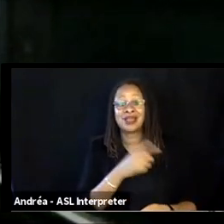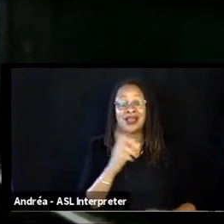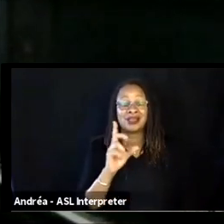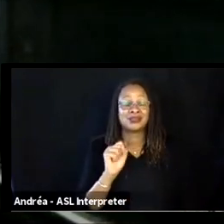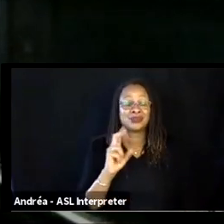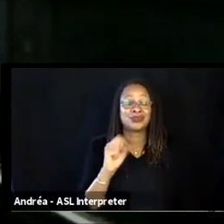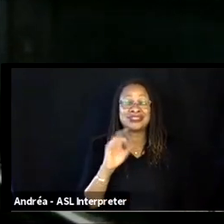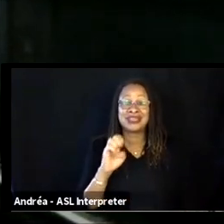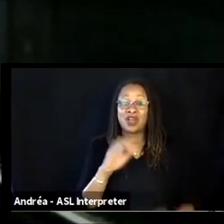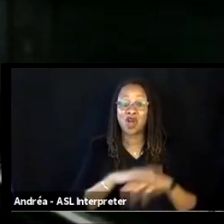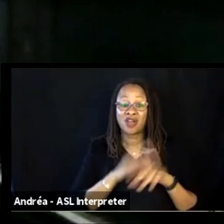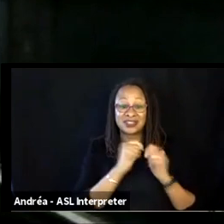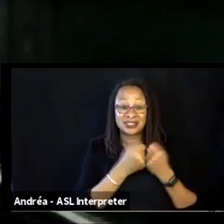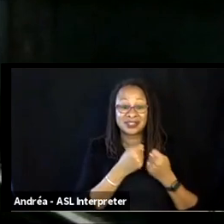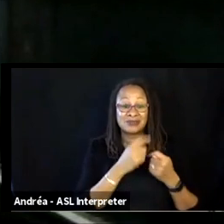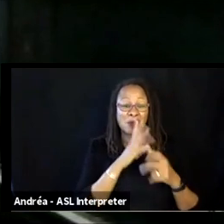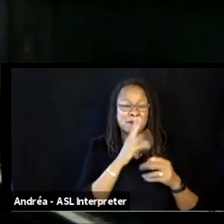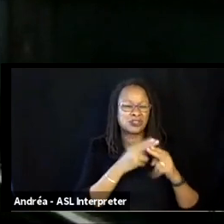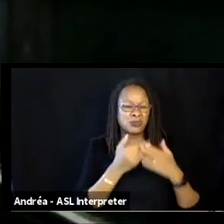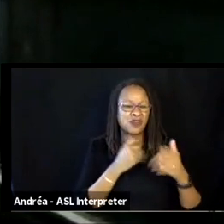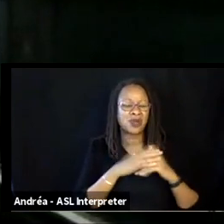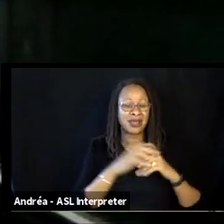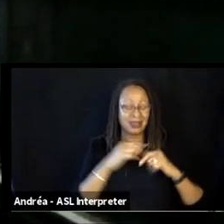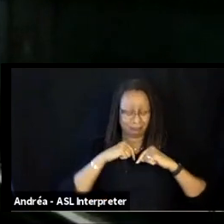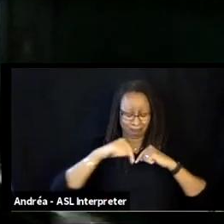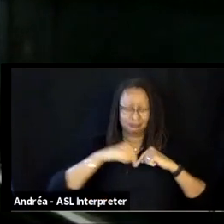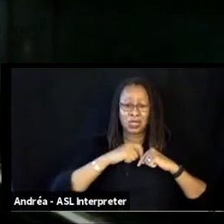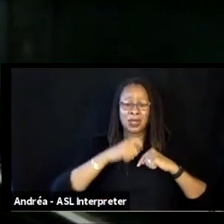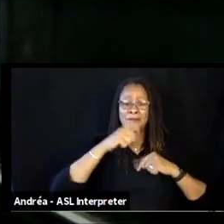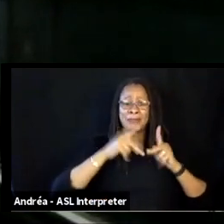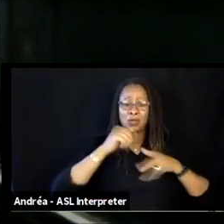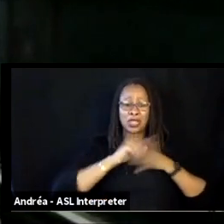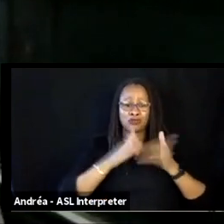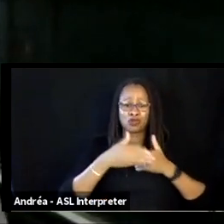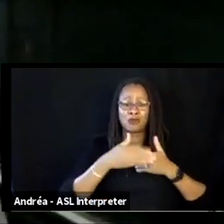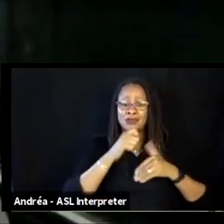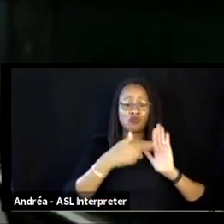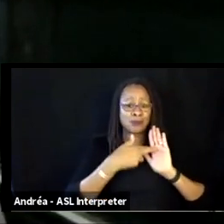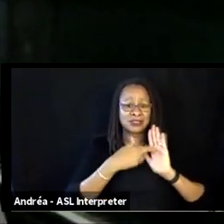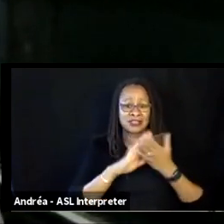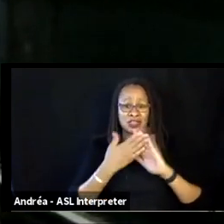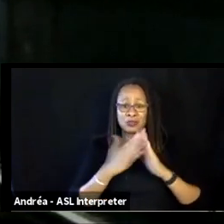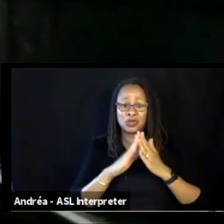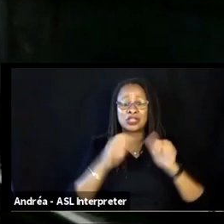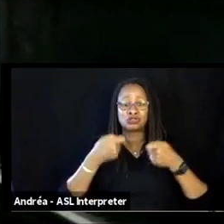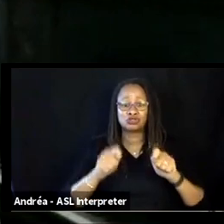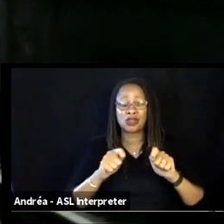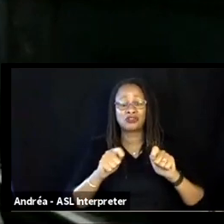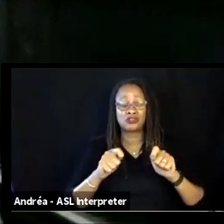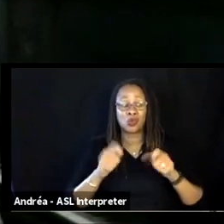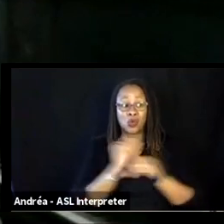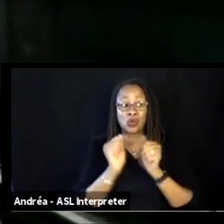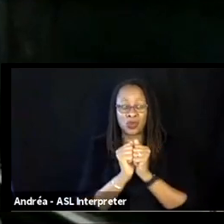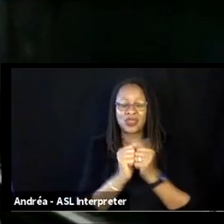earlier, like if the folks in the room are not necessarily representative of the community that you're trying to, you know, work with and center, then like, what are you